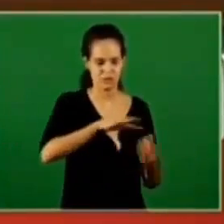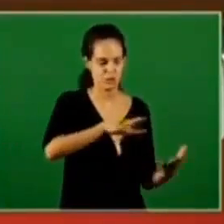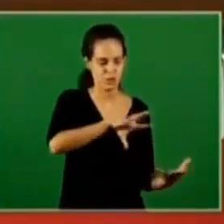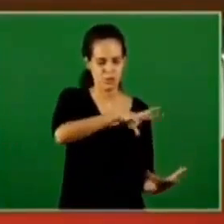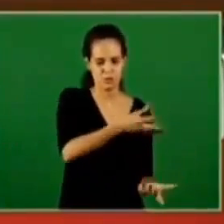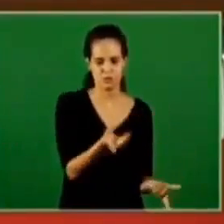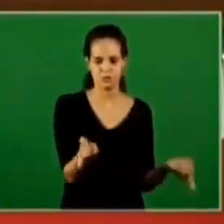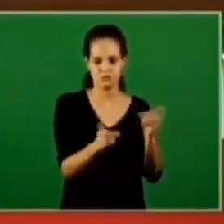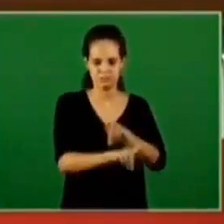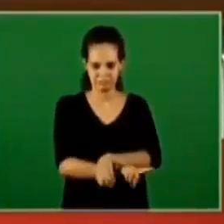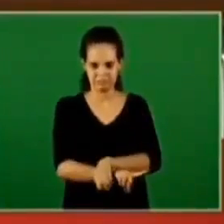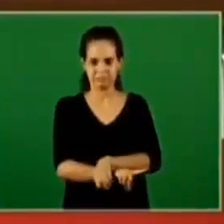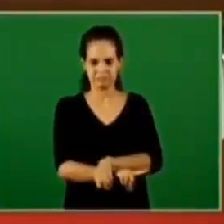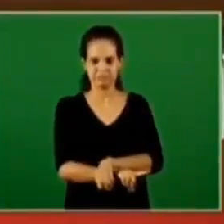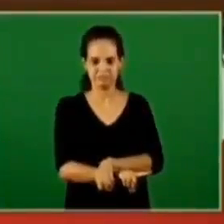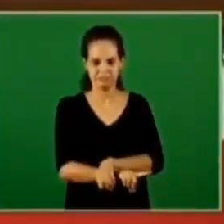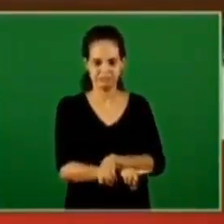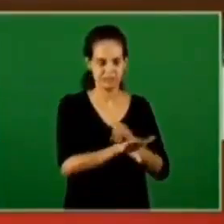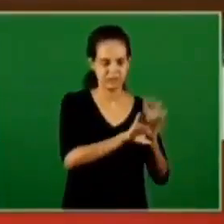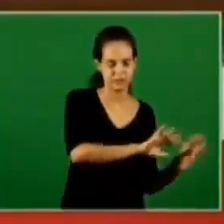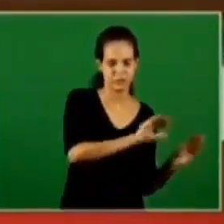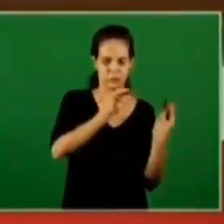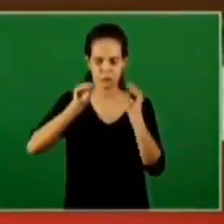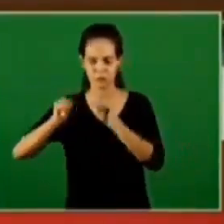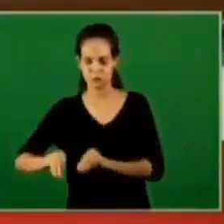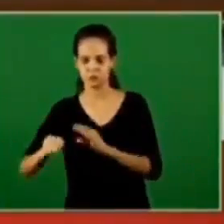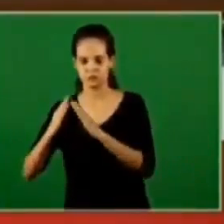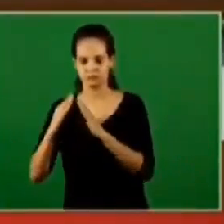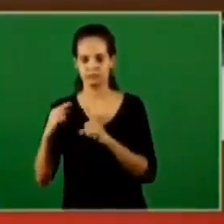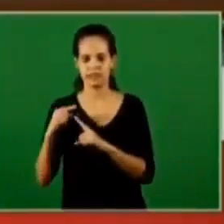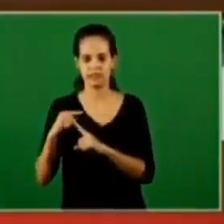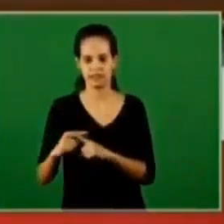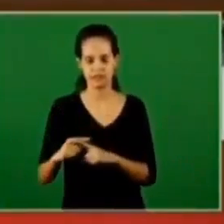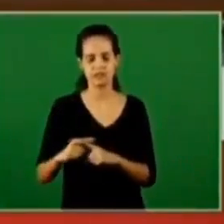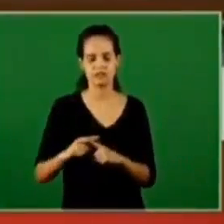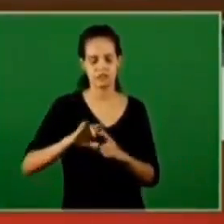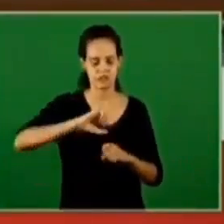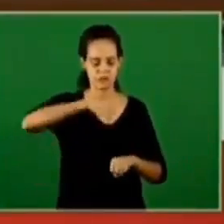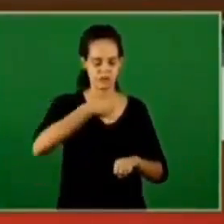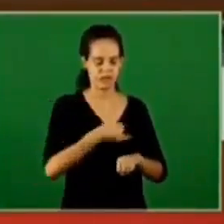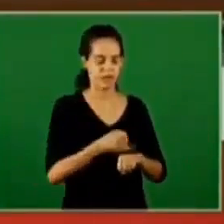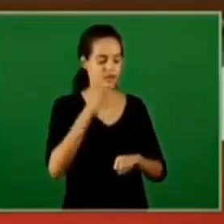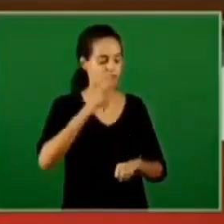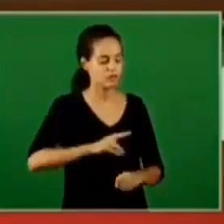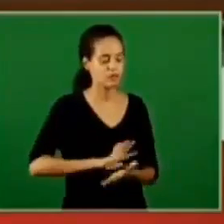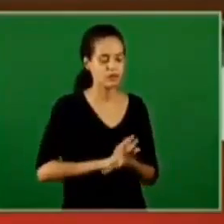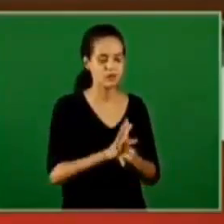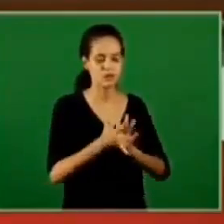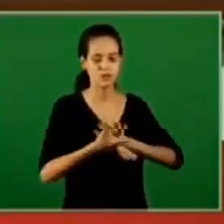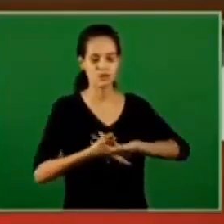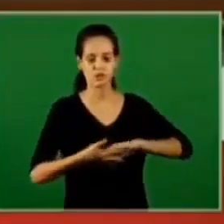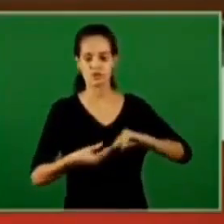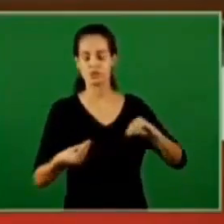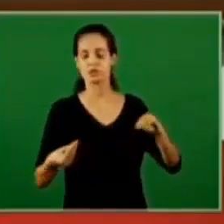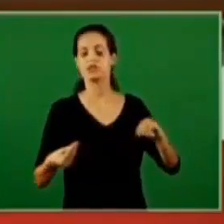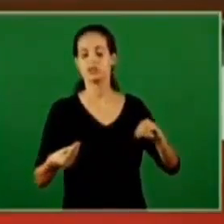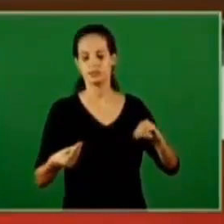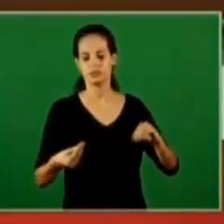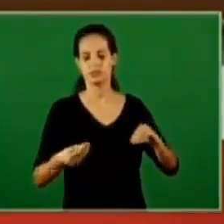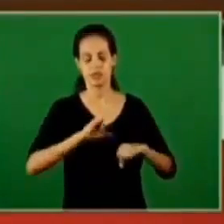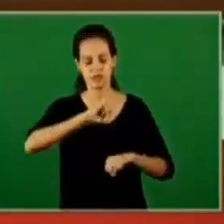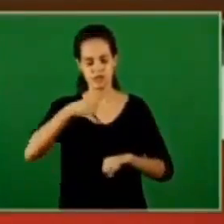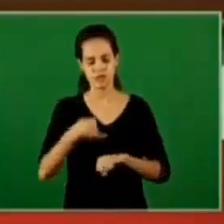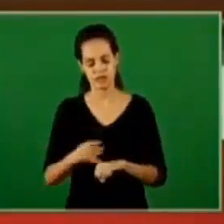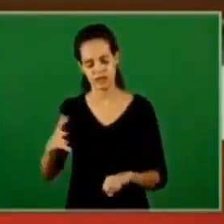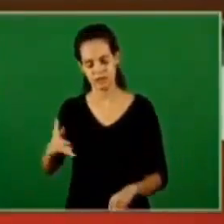They bring things of the world inside of my sanctuary. So the destruction of Jerusalem, if Jerusalem is